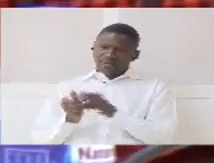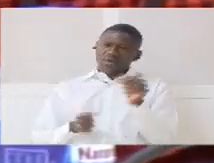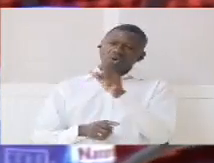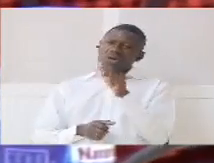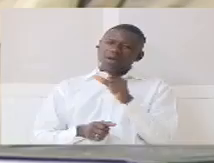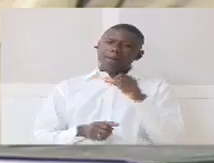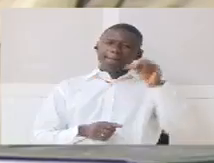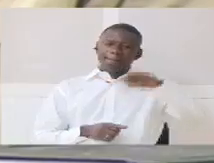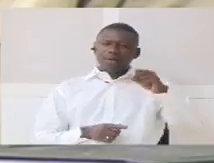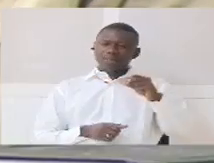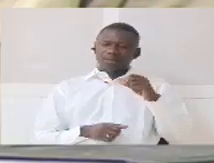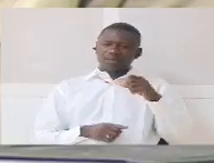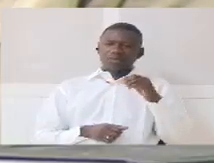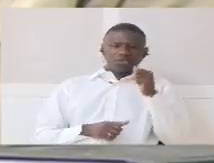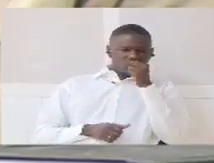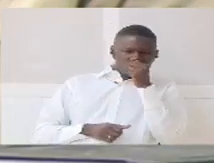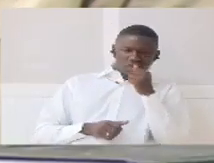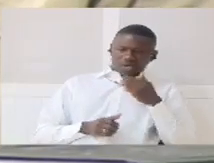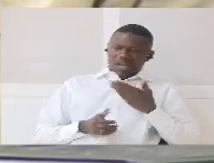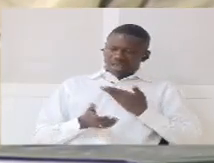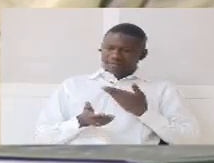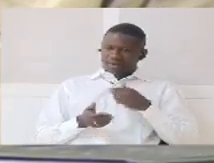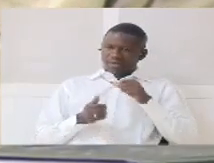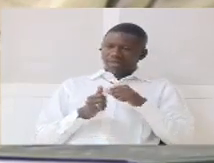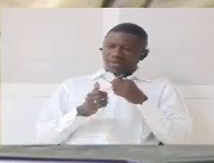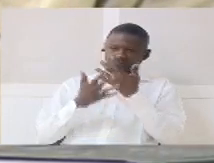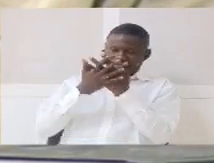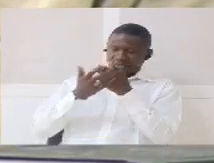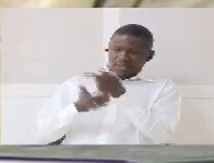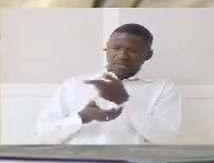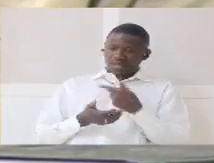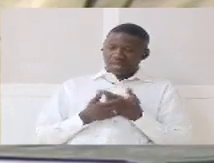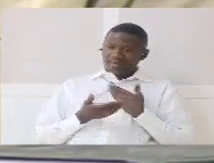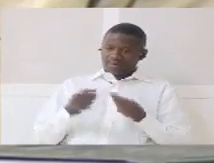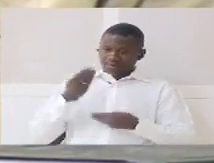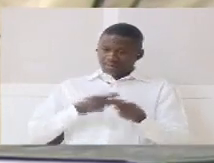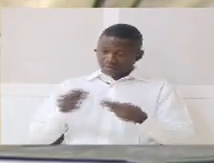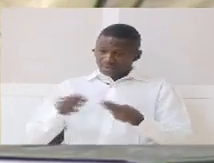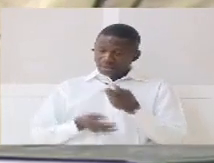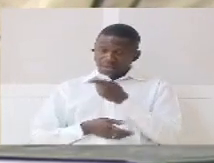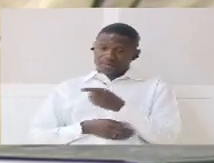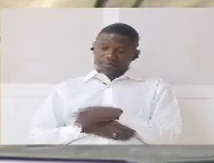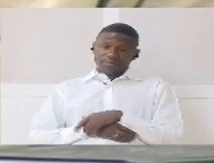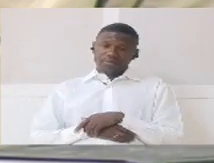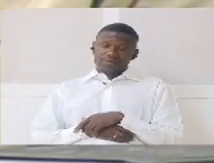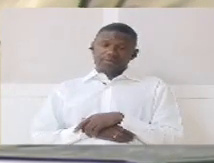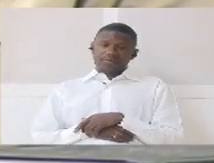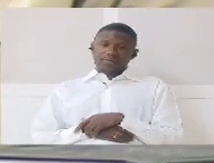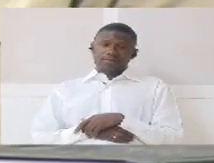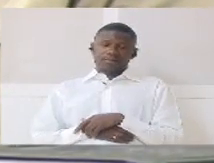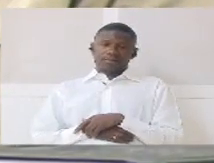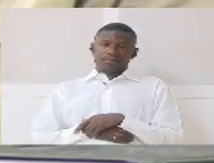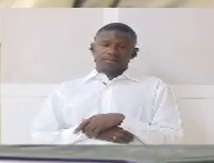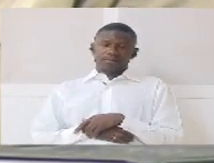Yeah, cannabis la kumofoje. For okola drug for some dollar kasotole, ikamenu wa Afrika soko nubal. No. Mim commonta je back, ngamim long je,